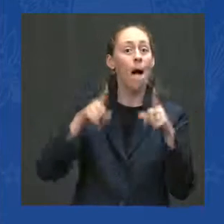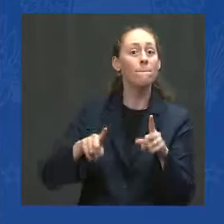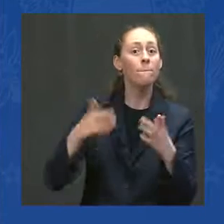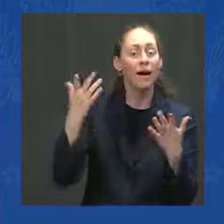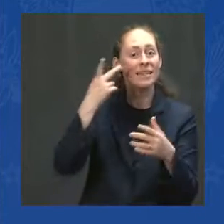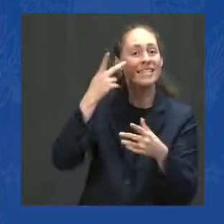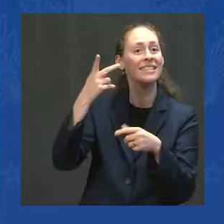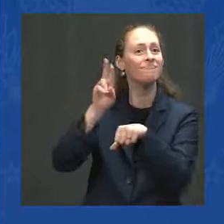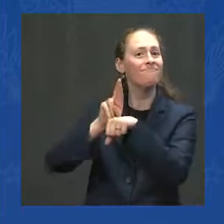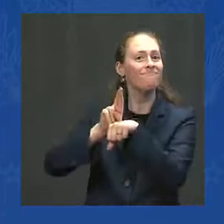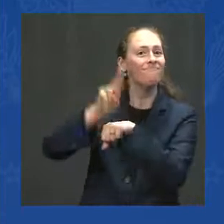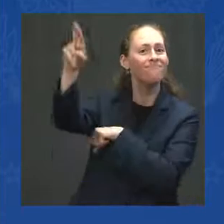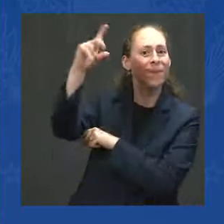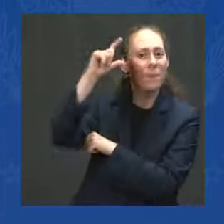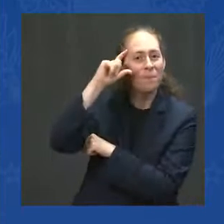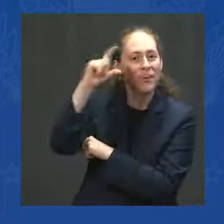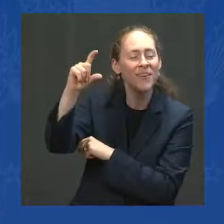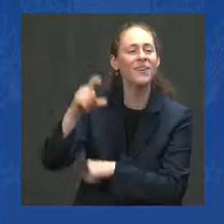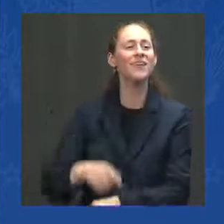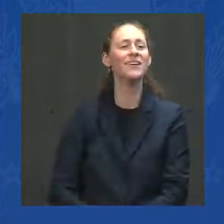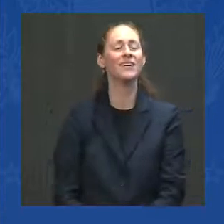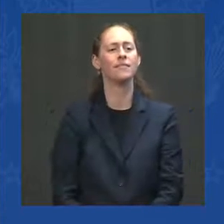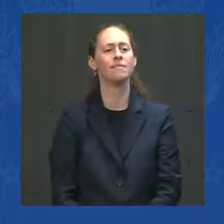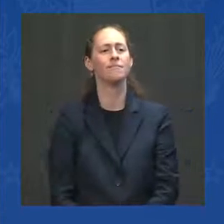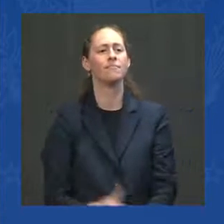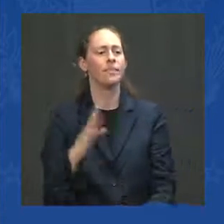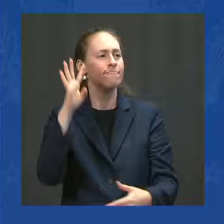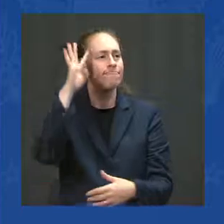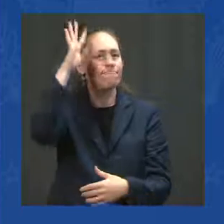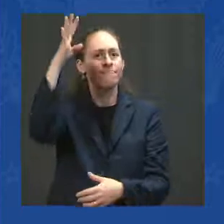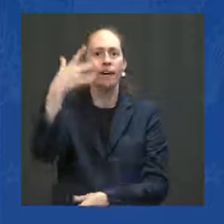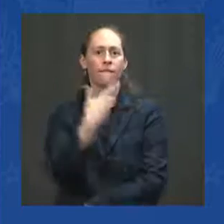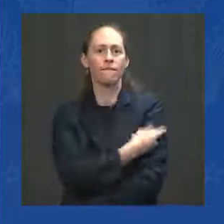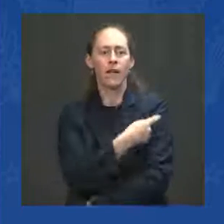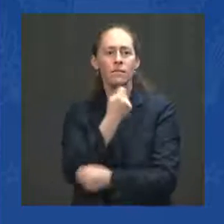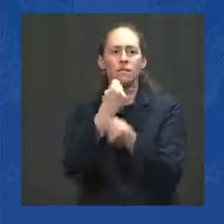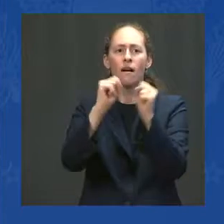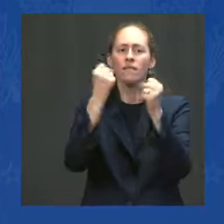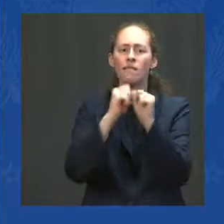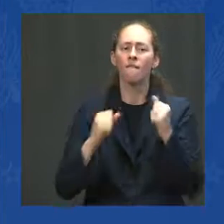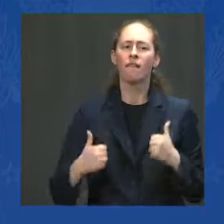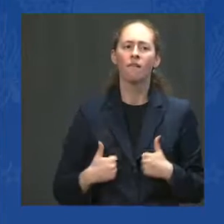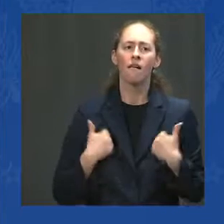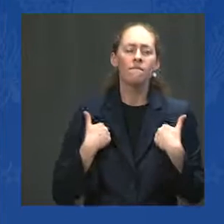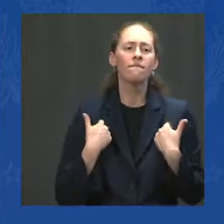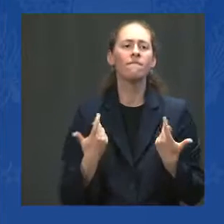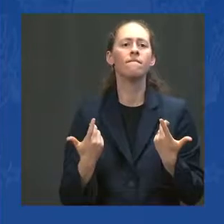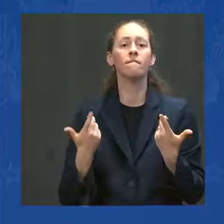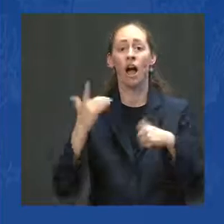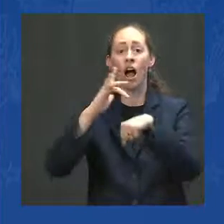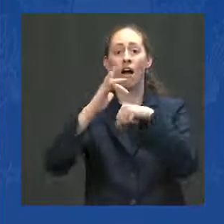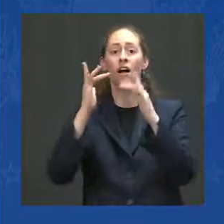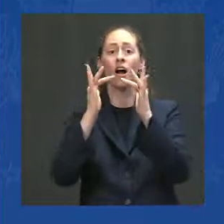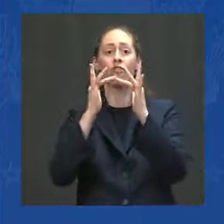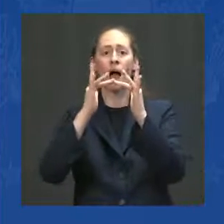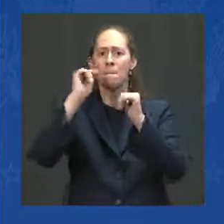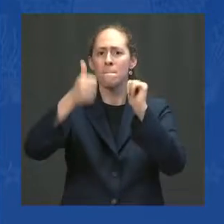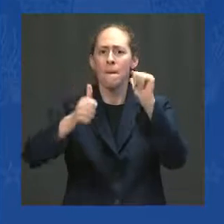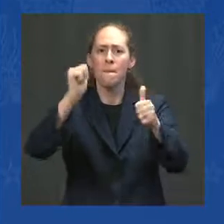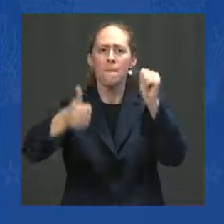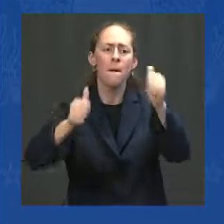and vaccines and gave us the internet. America's often had the greatest prosperity and made the most